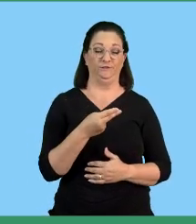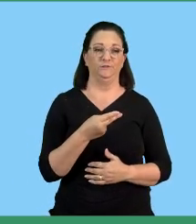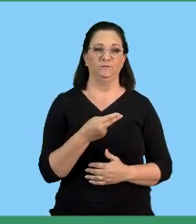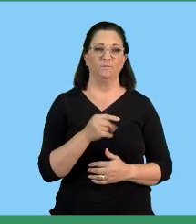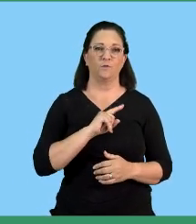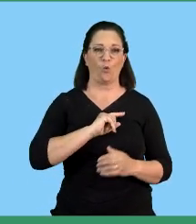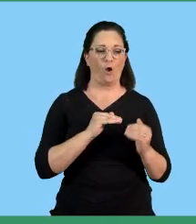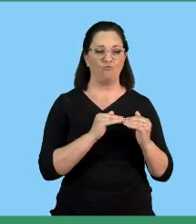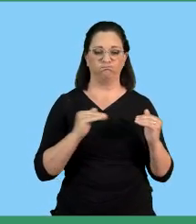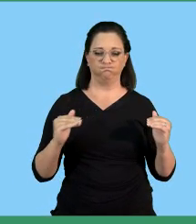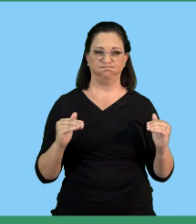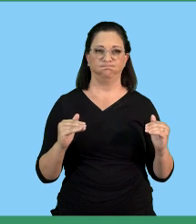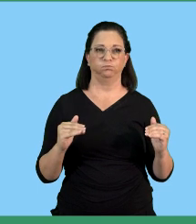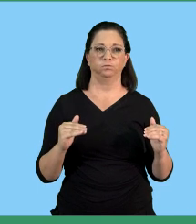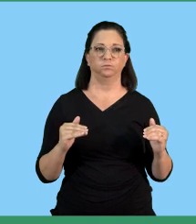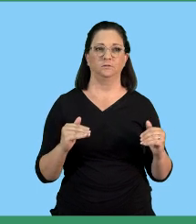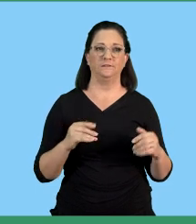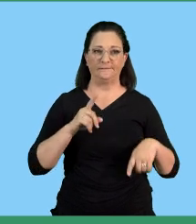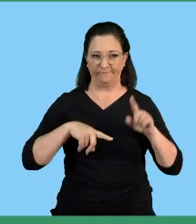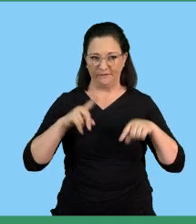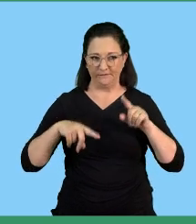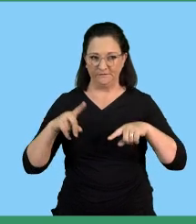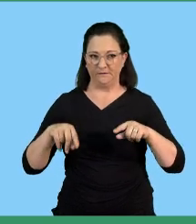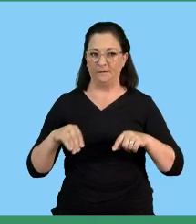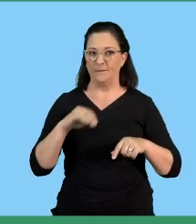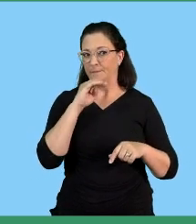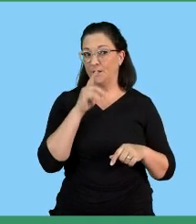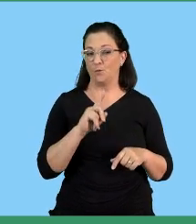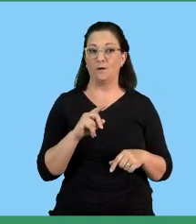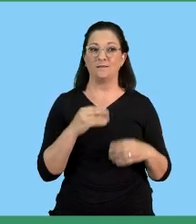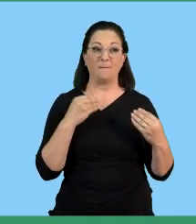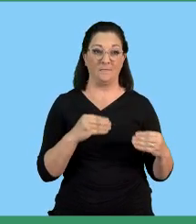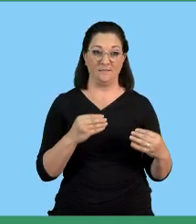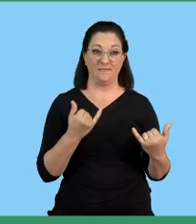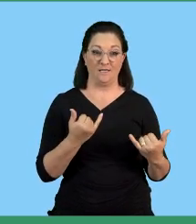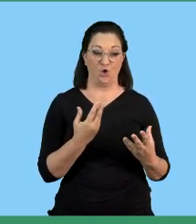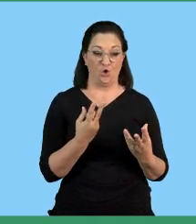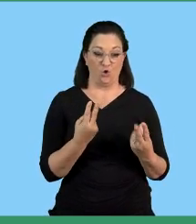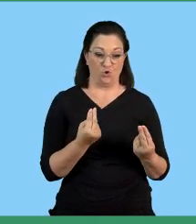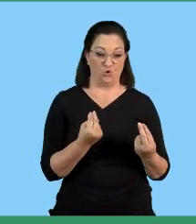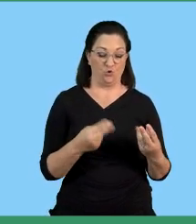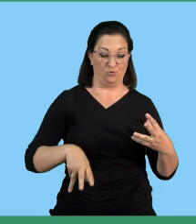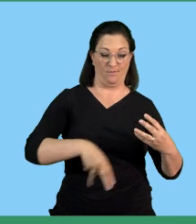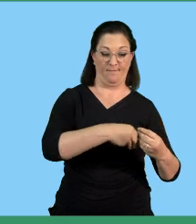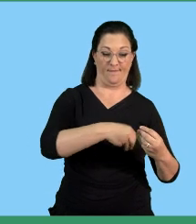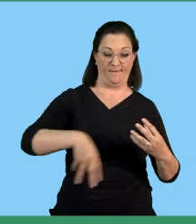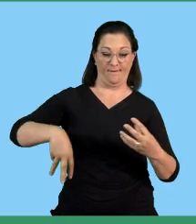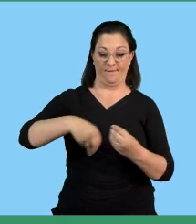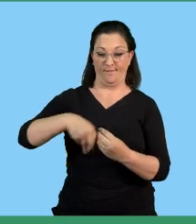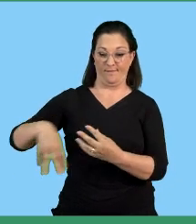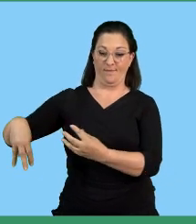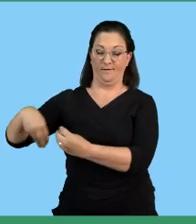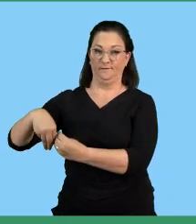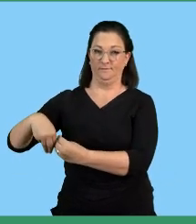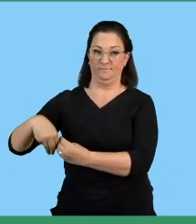H. H is horizontal. Horizontal diversification, the business adds new product. We are still adding a new product. I hope you